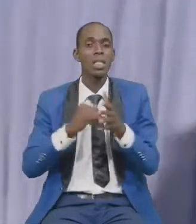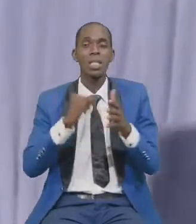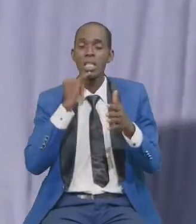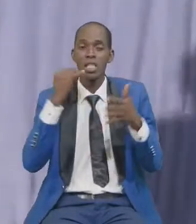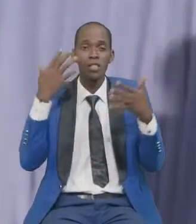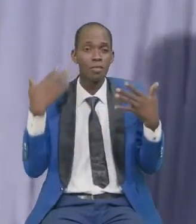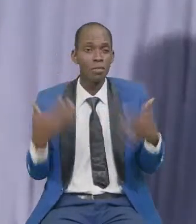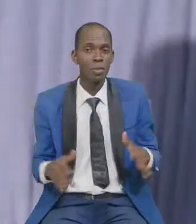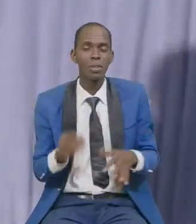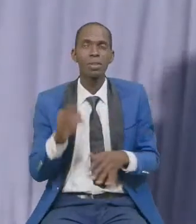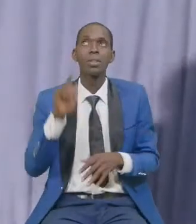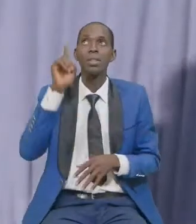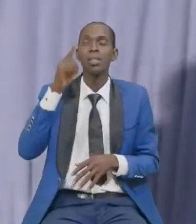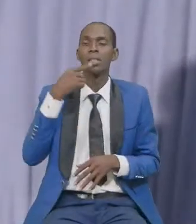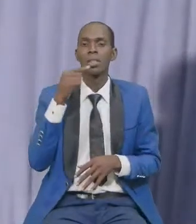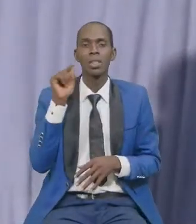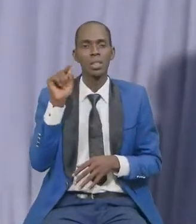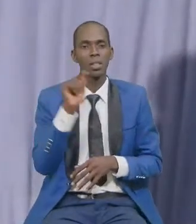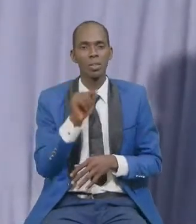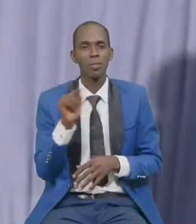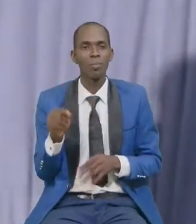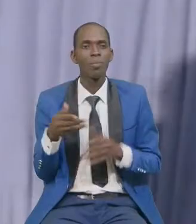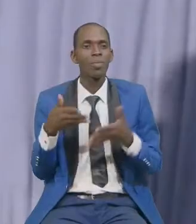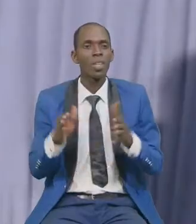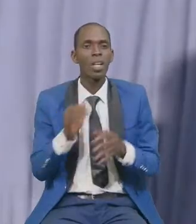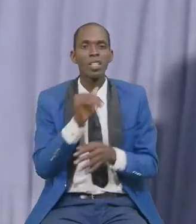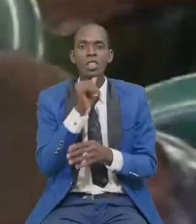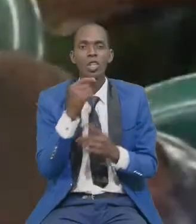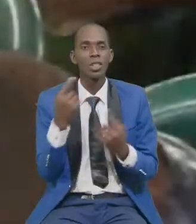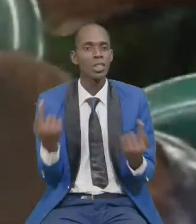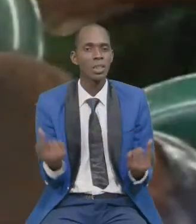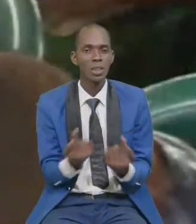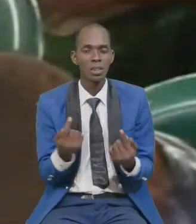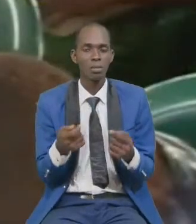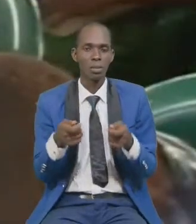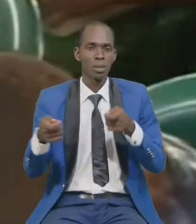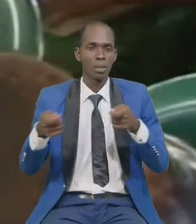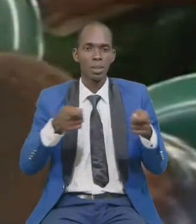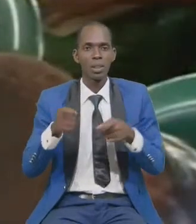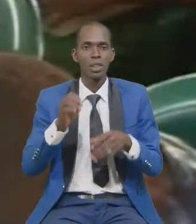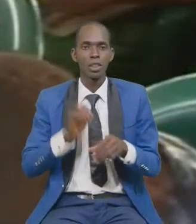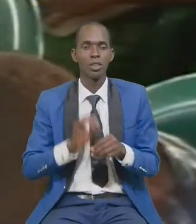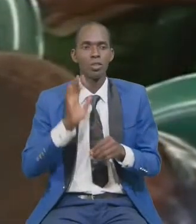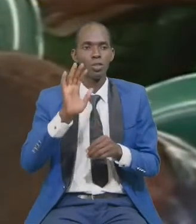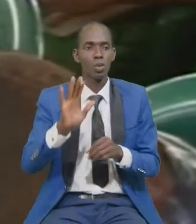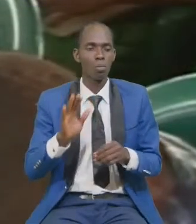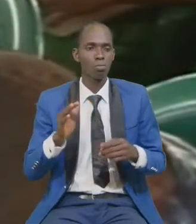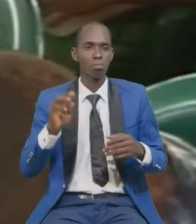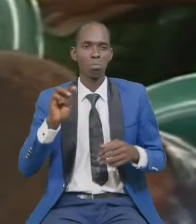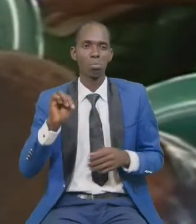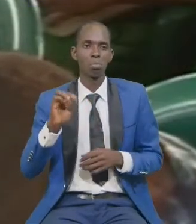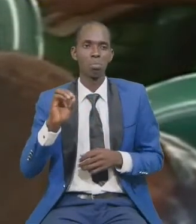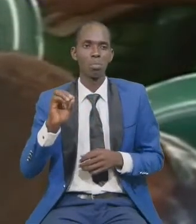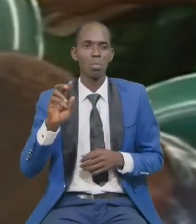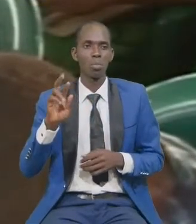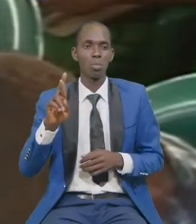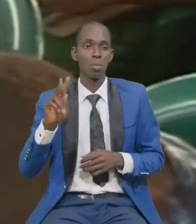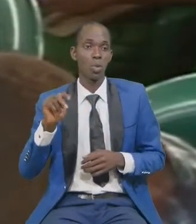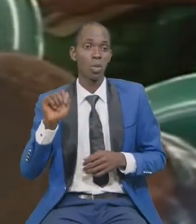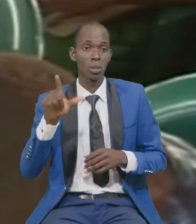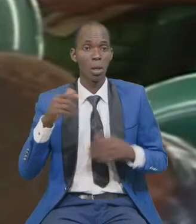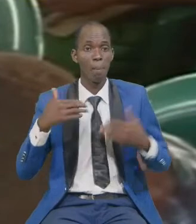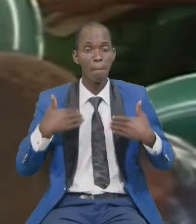said, therefore, let not sin reign in your mortal body, that ye should